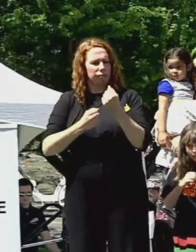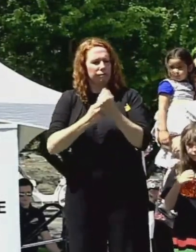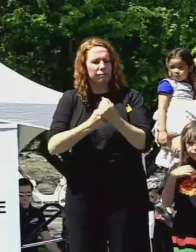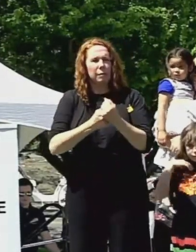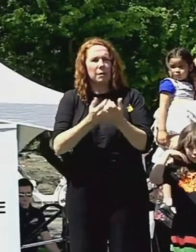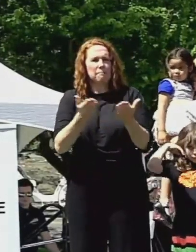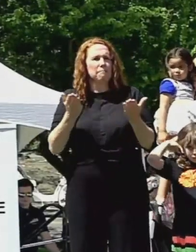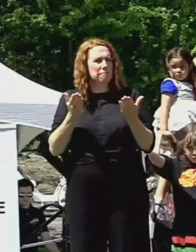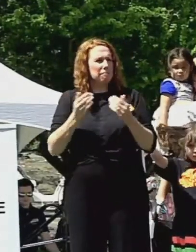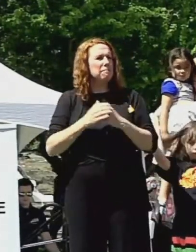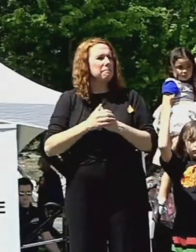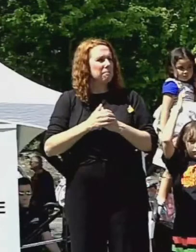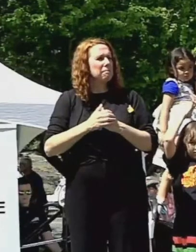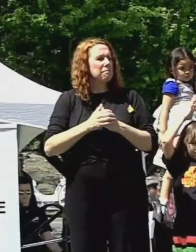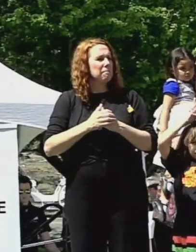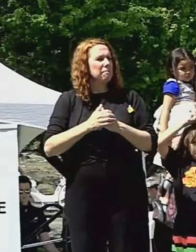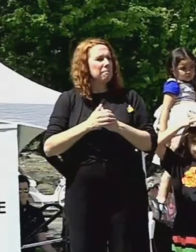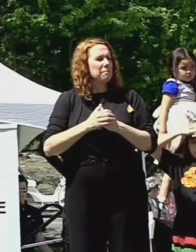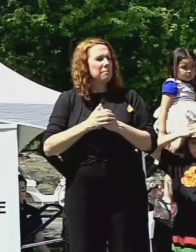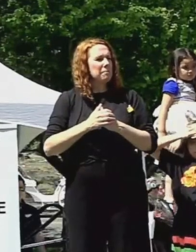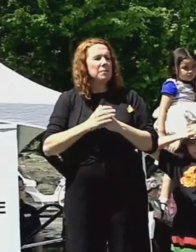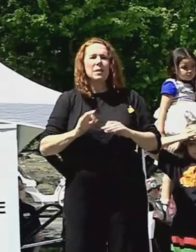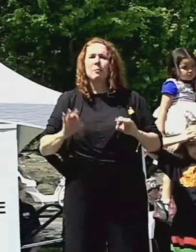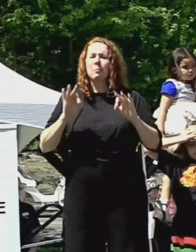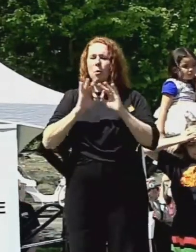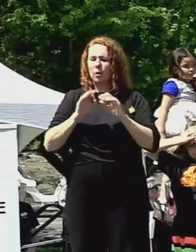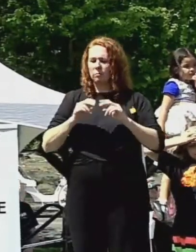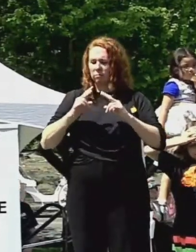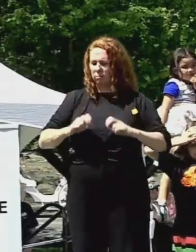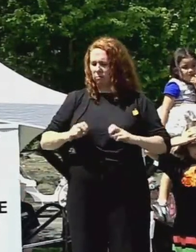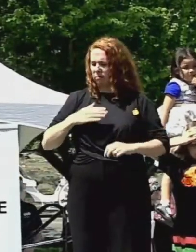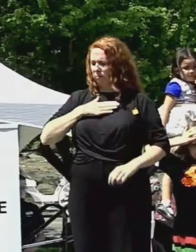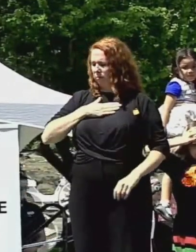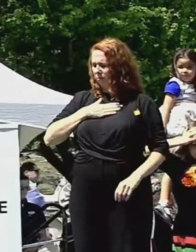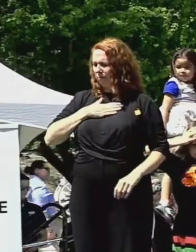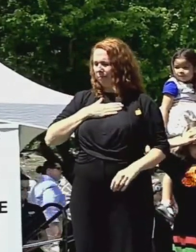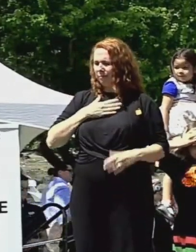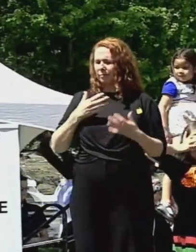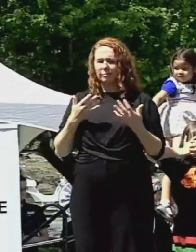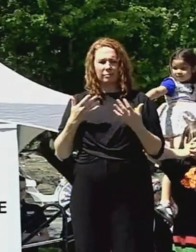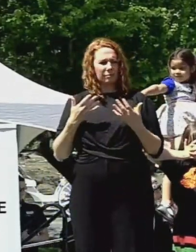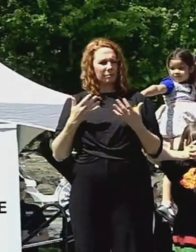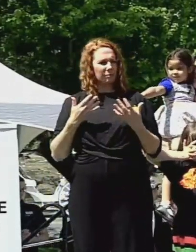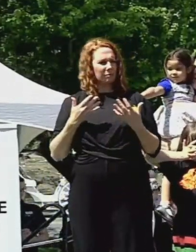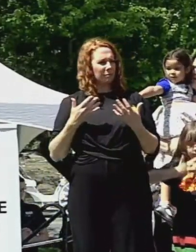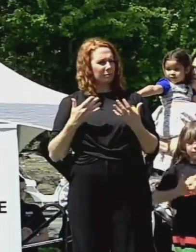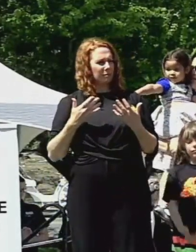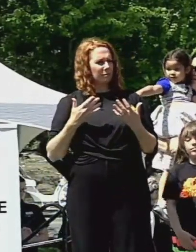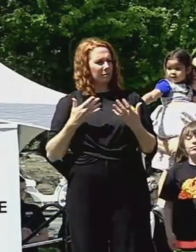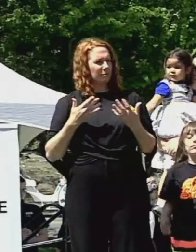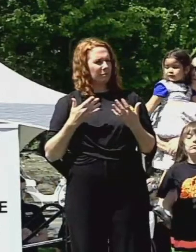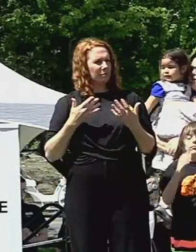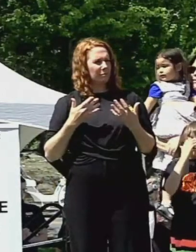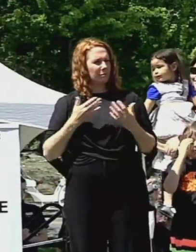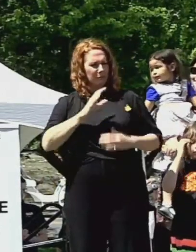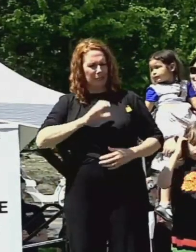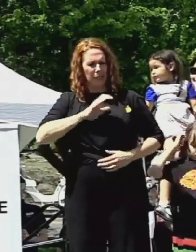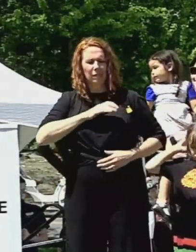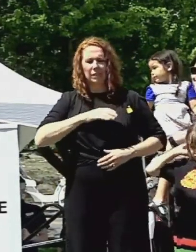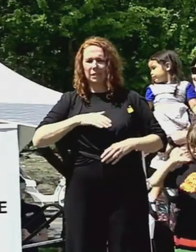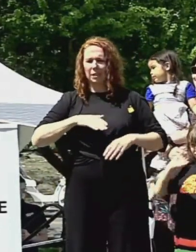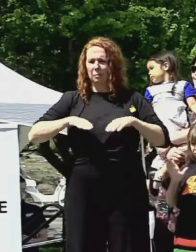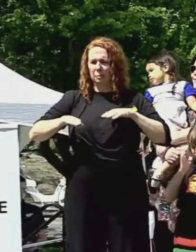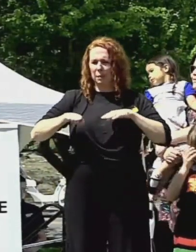And it makes you question, what are the traits and what are the